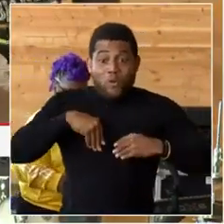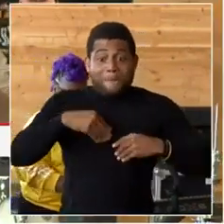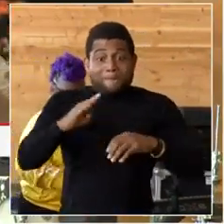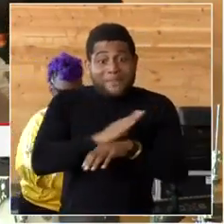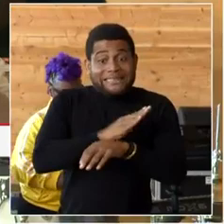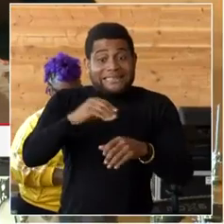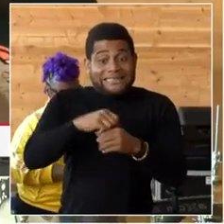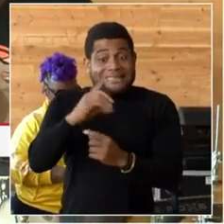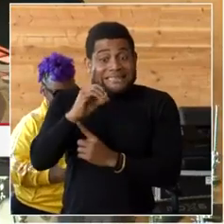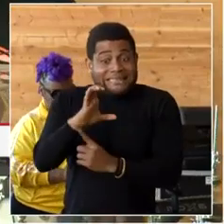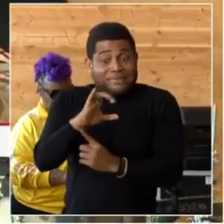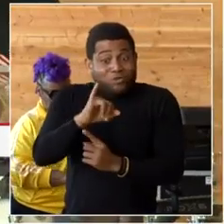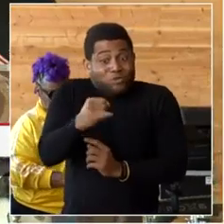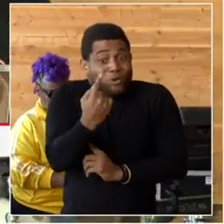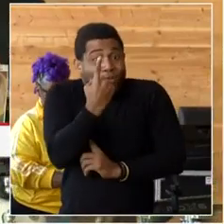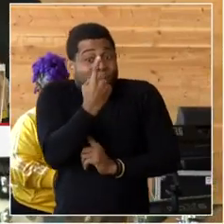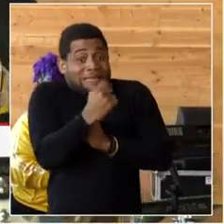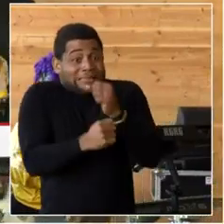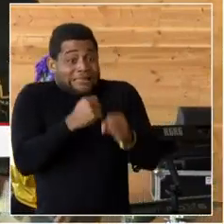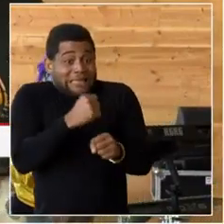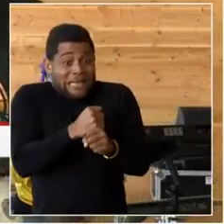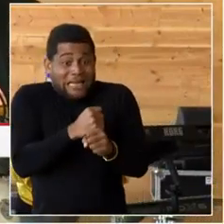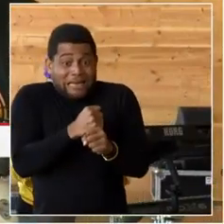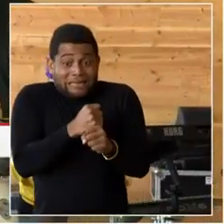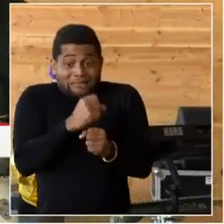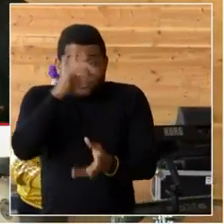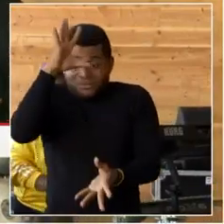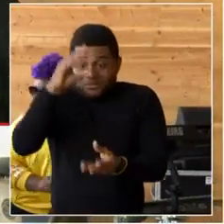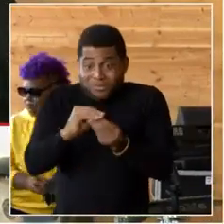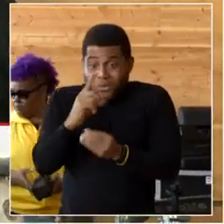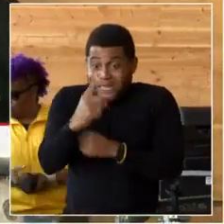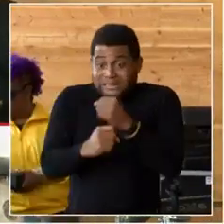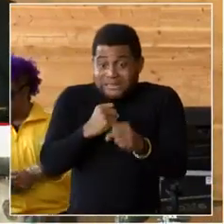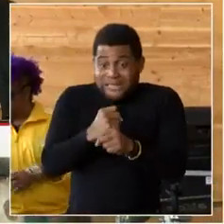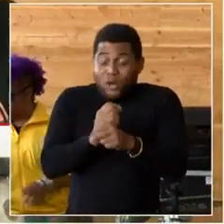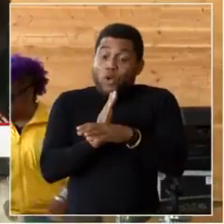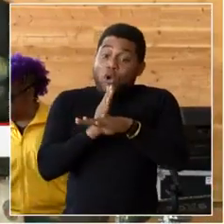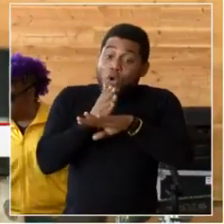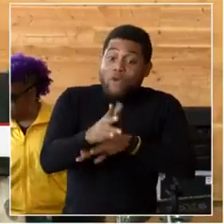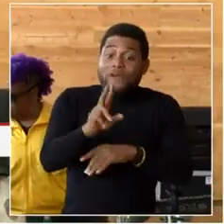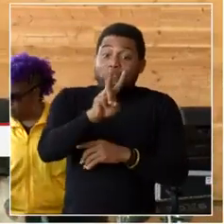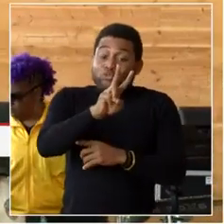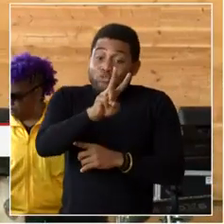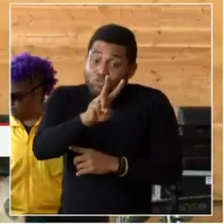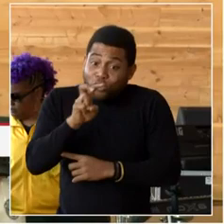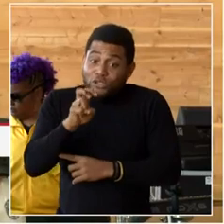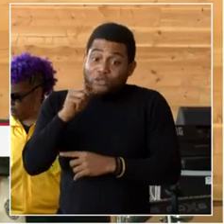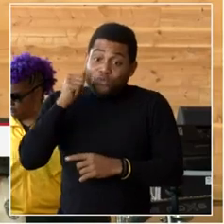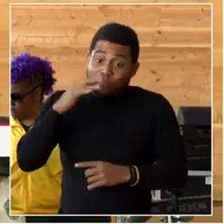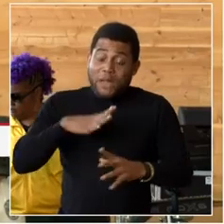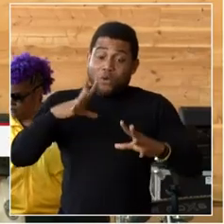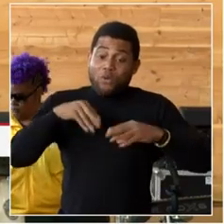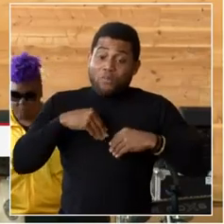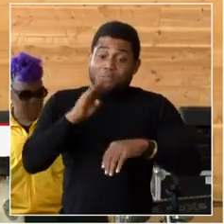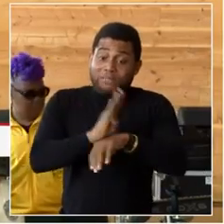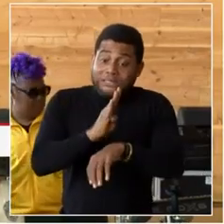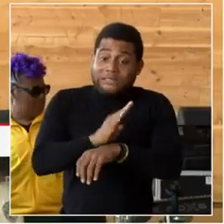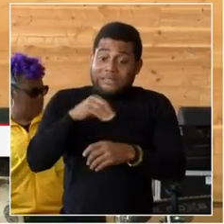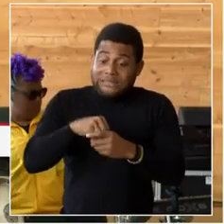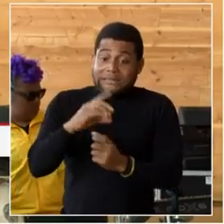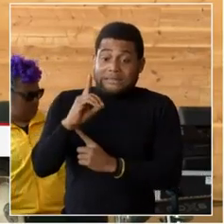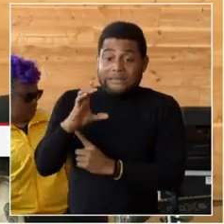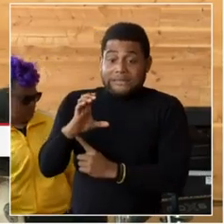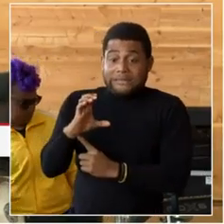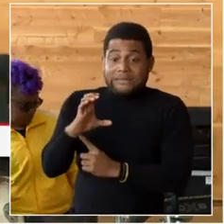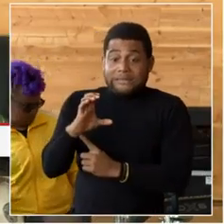1 year. That's it. Over 200 women-owned businesses in D.C. have been able to